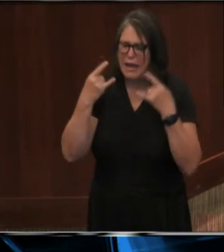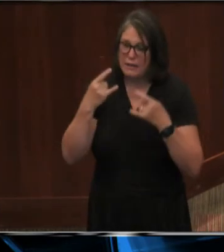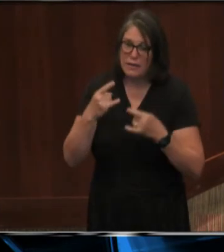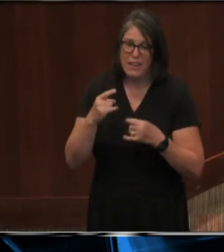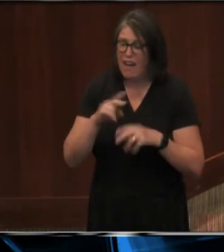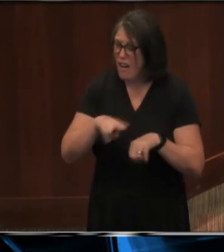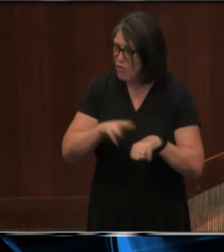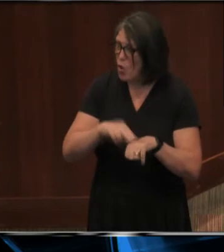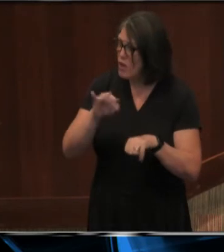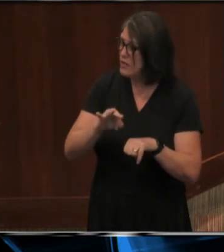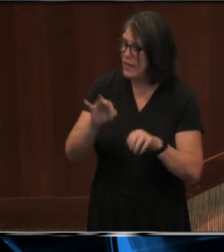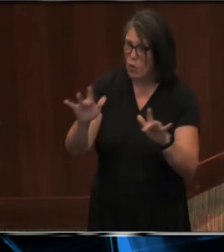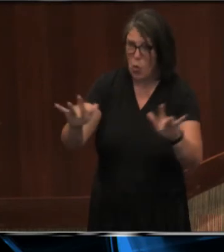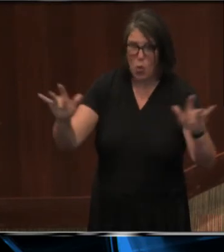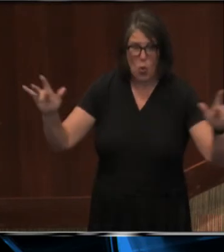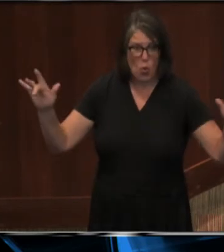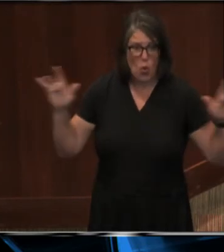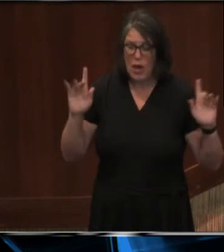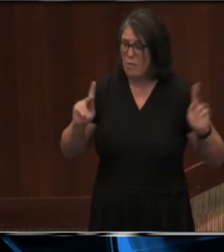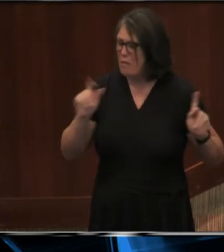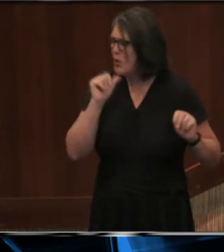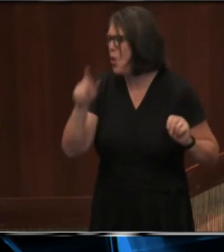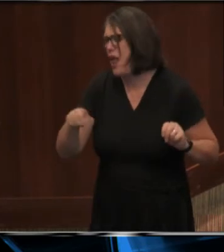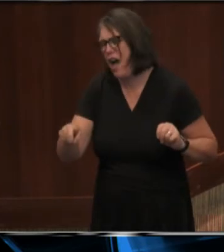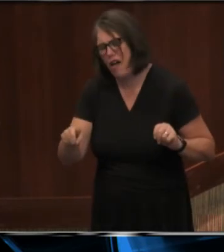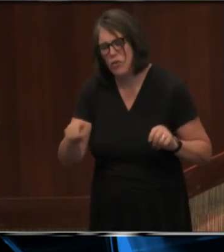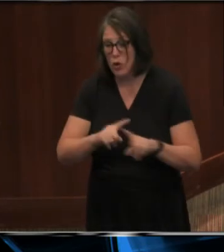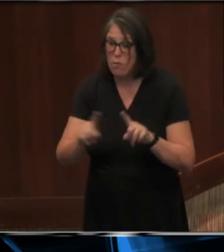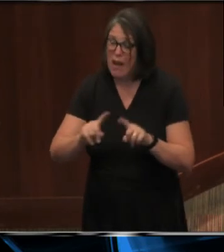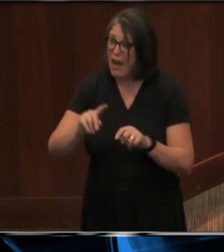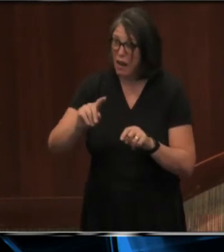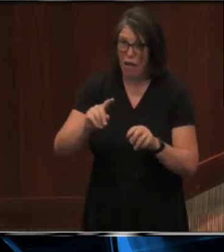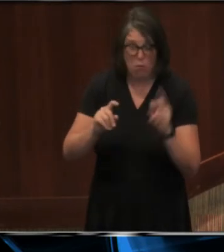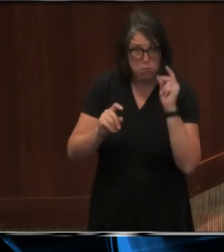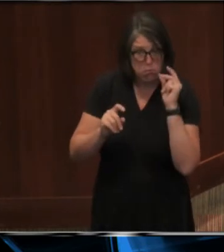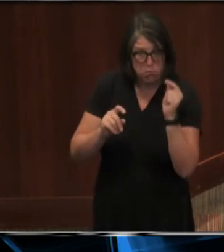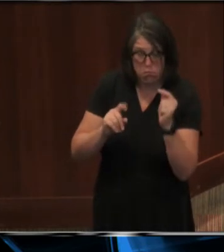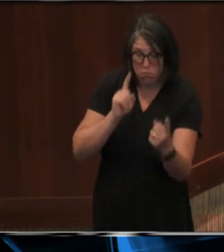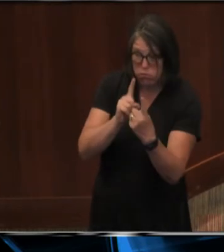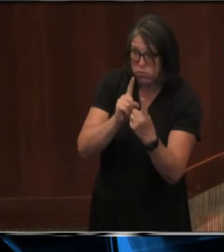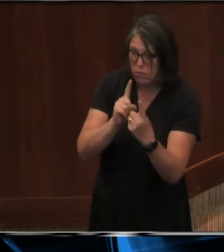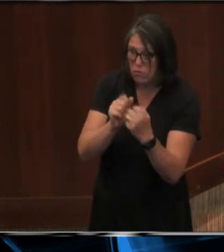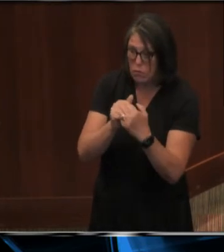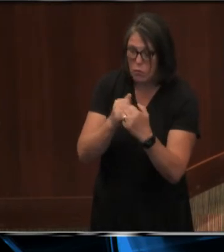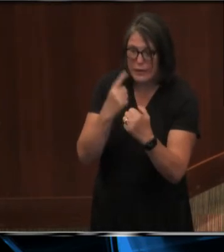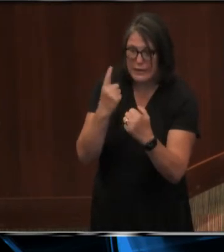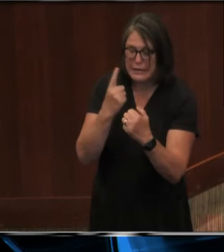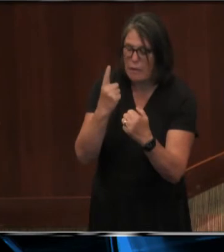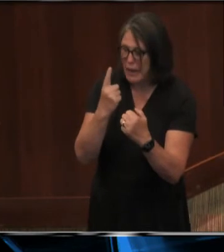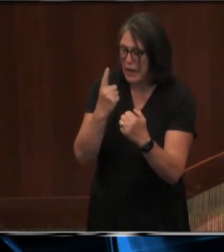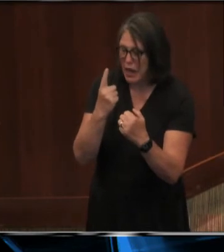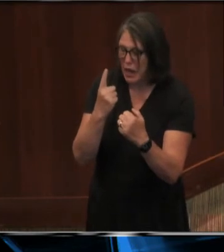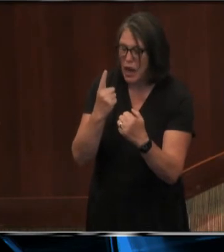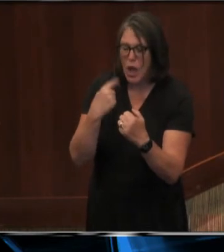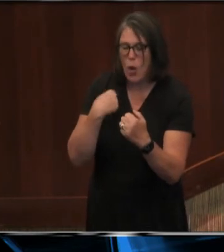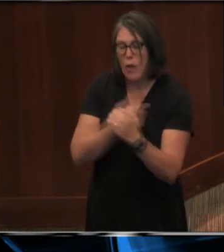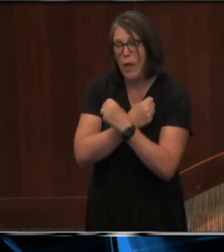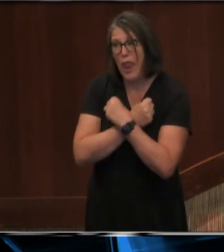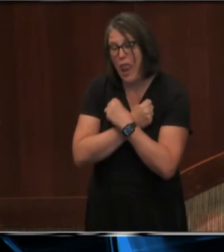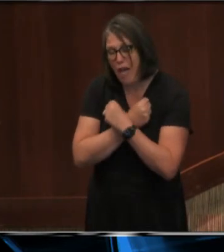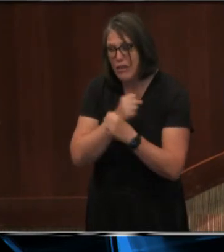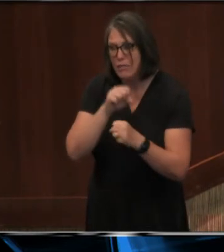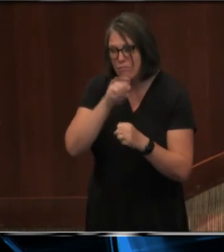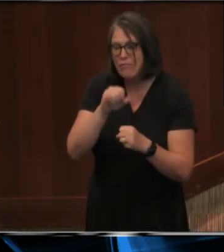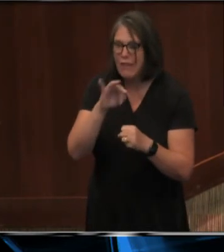is around you and you're outdoors, you don't need to wear a mask. But the second you get in close proximity to any guests, we would love for you to put